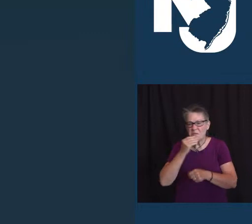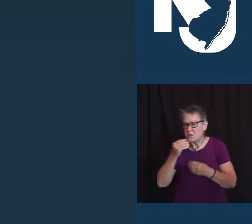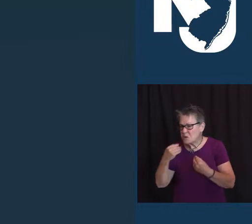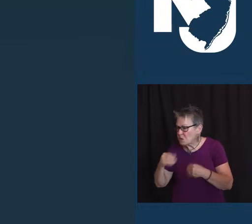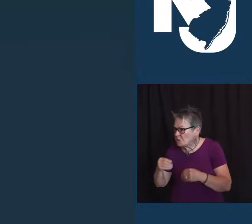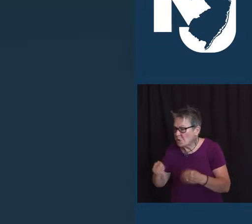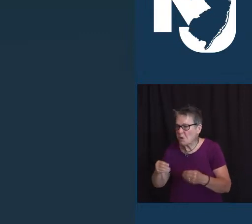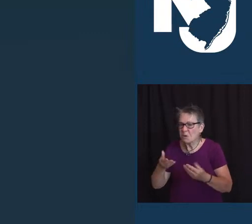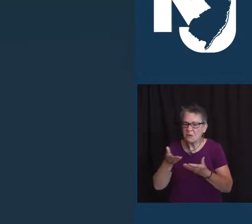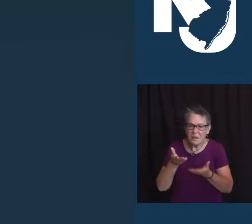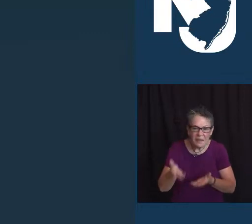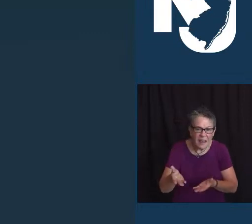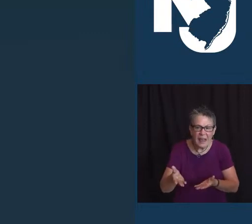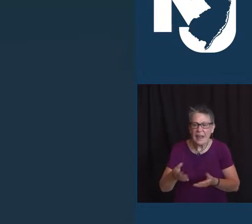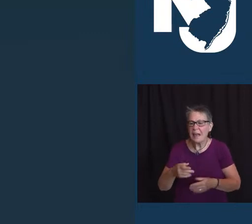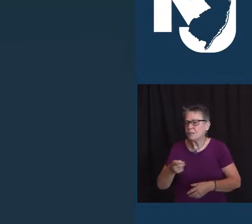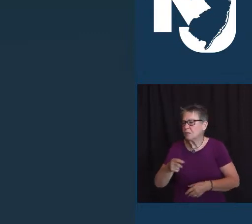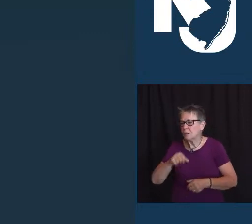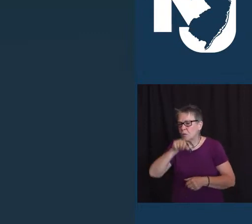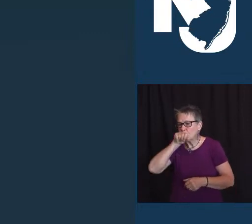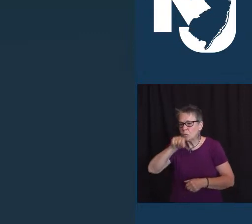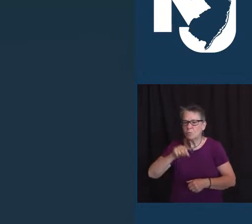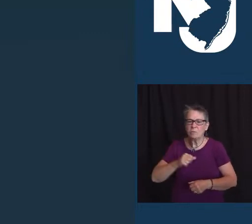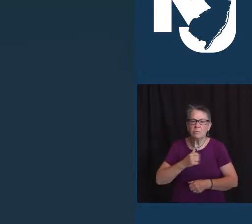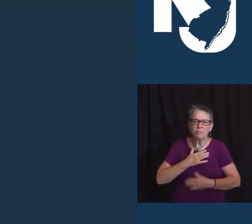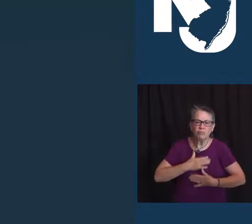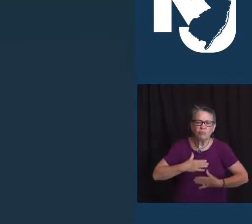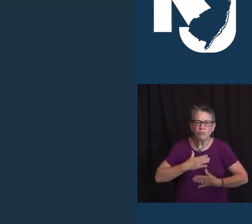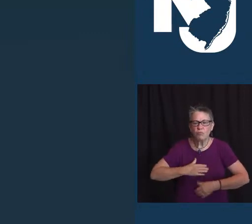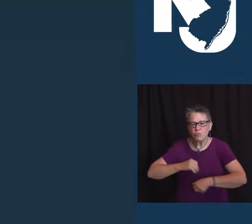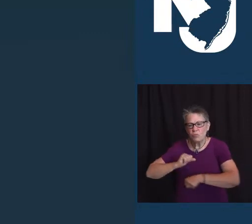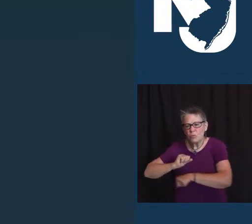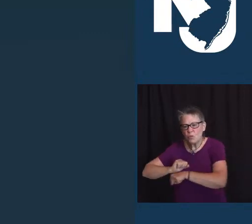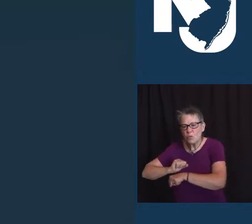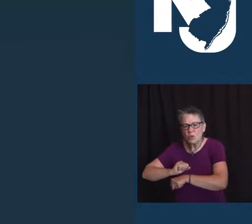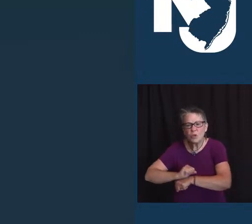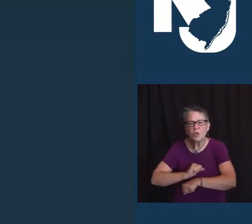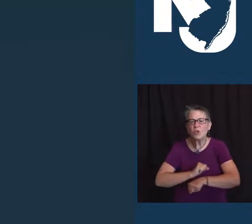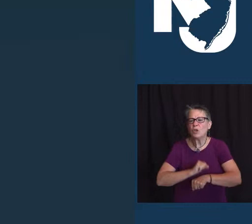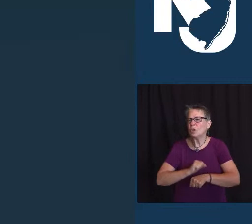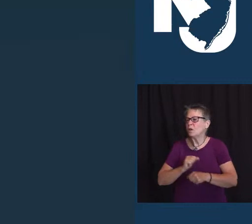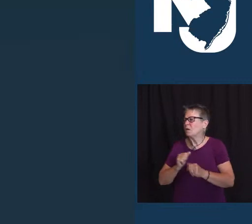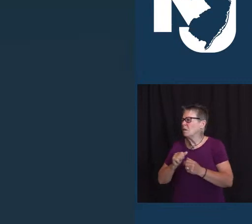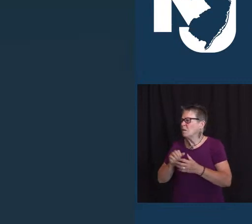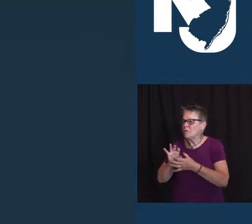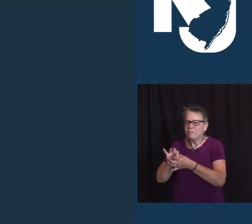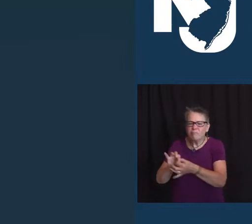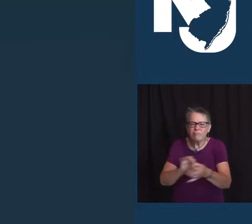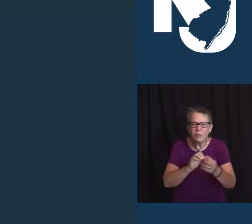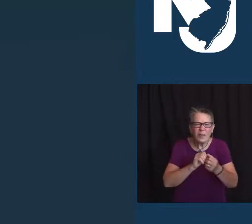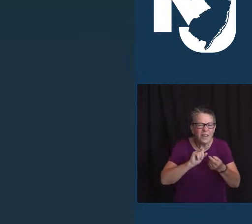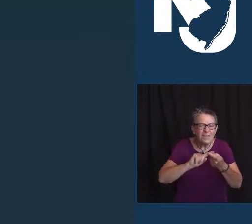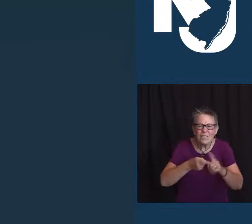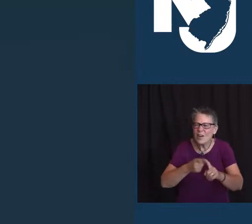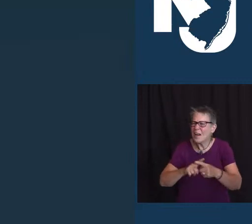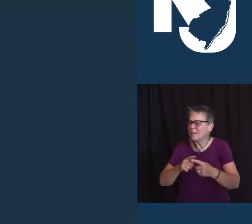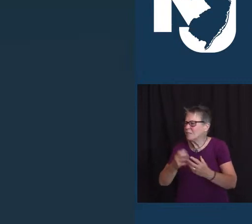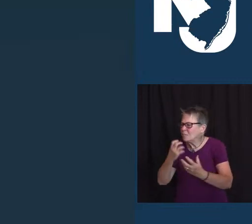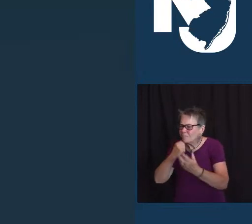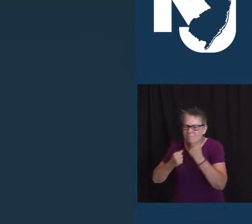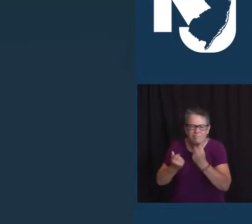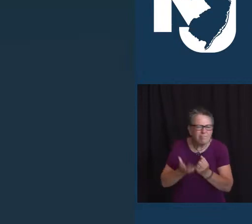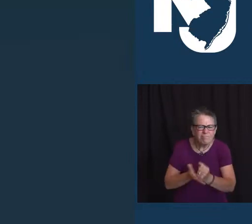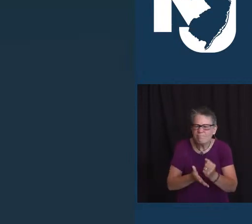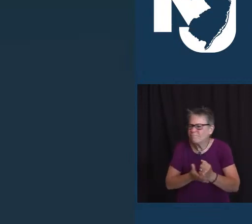job and held close the many lifelong friendships she made with the people she worked alongside. But Peggy's true love was her